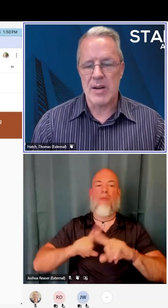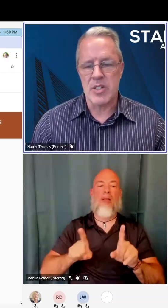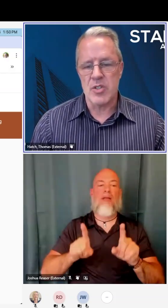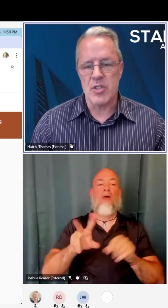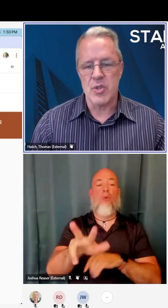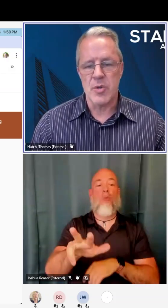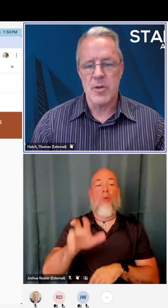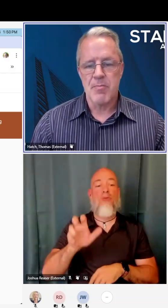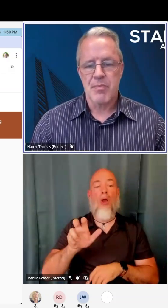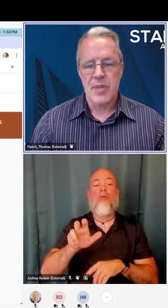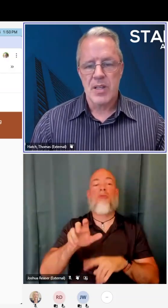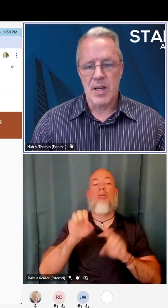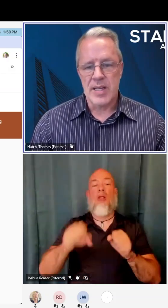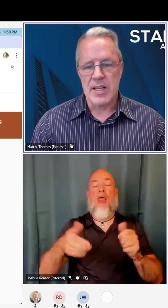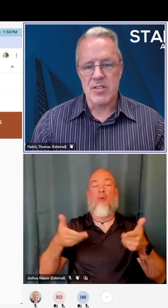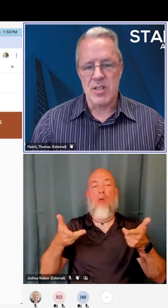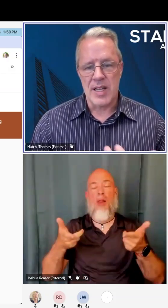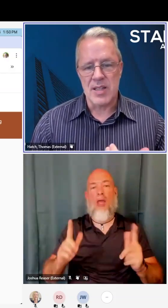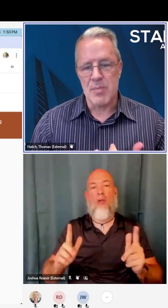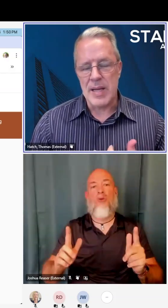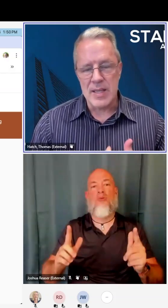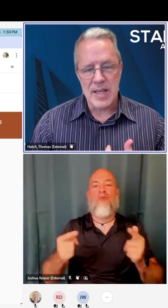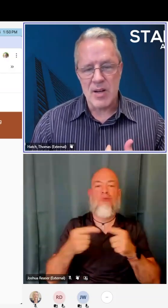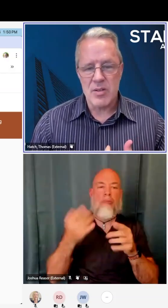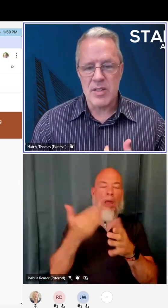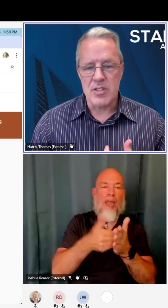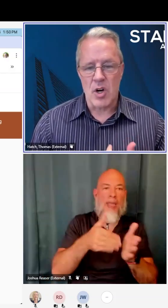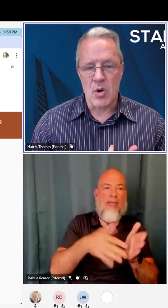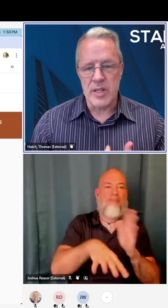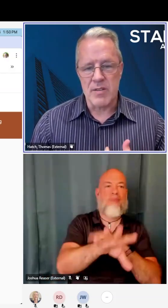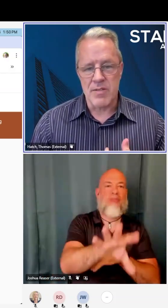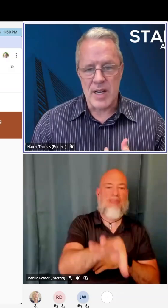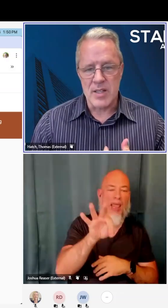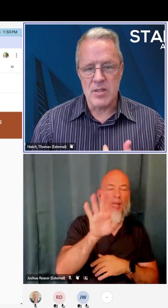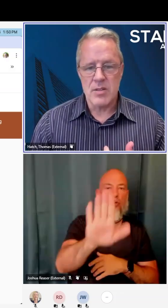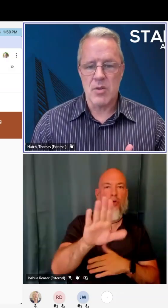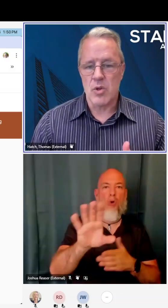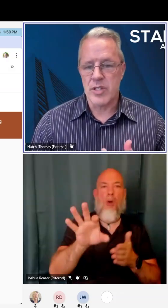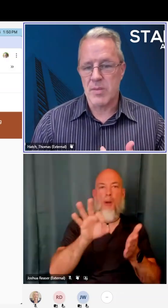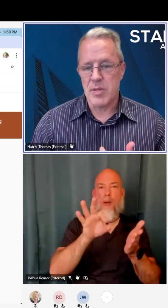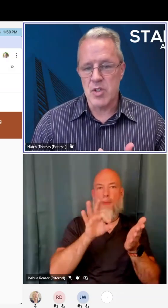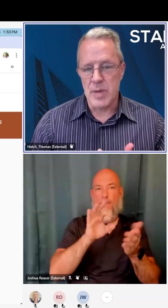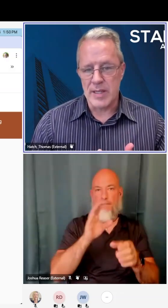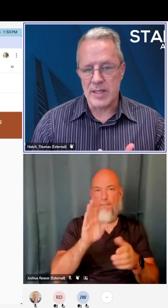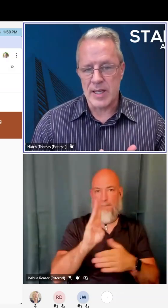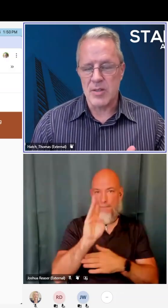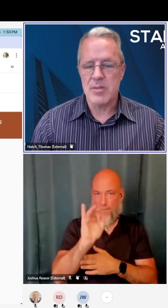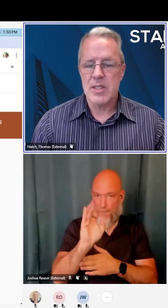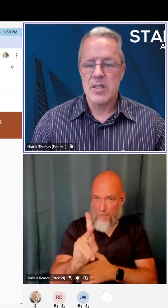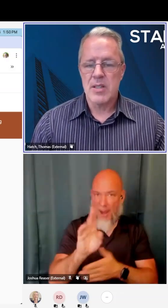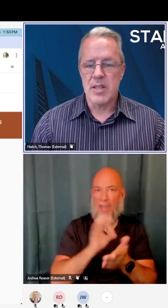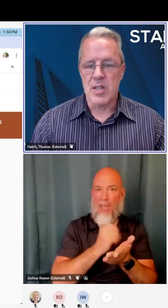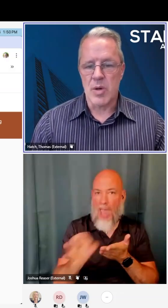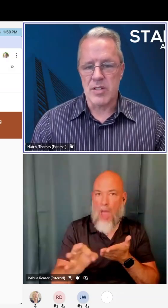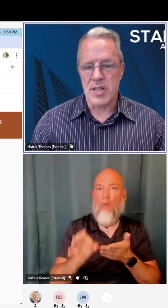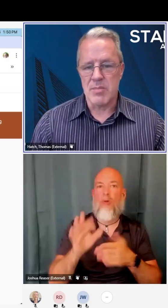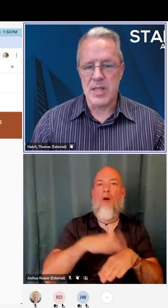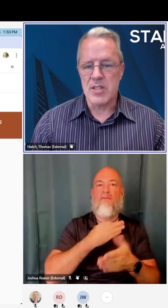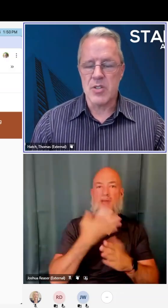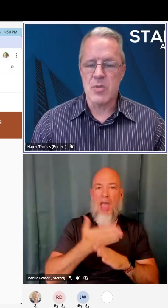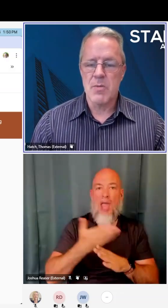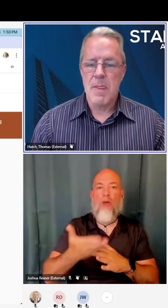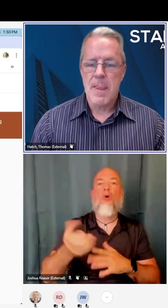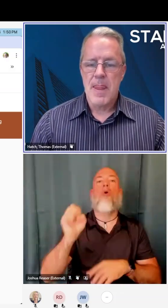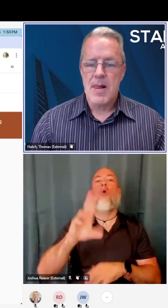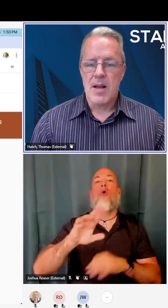that will allow you to, again, select the bank account that's already on file or set up a new bank account that you want to send